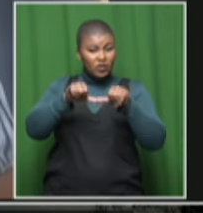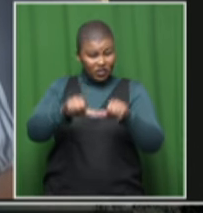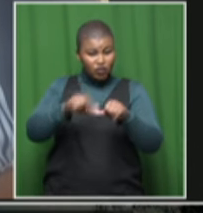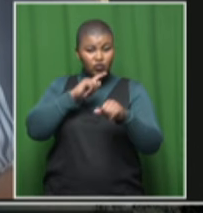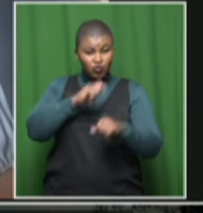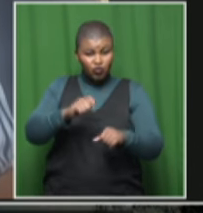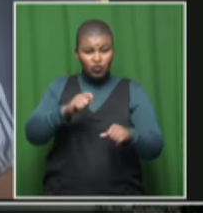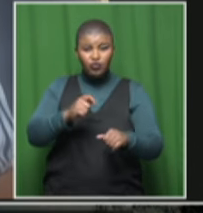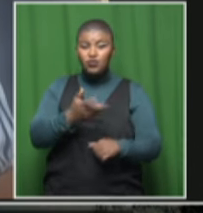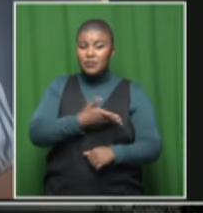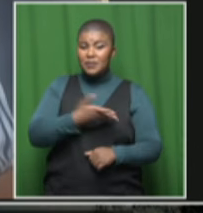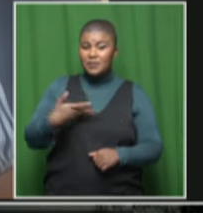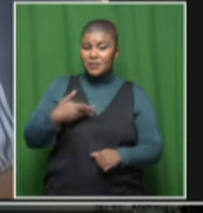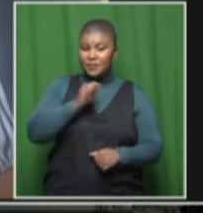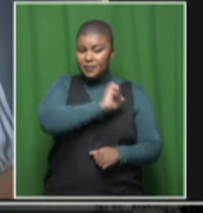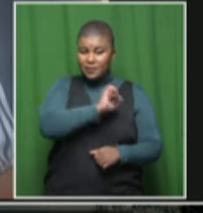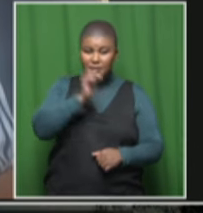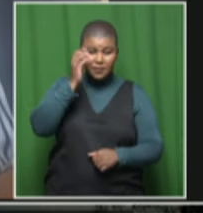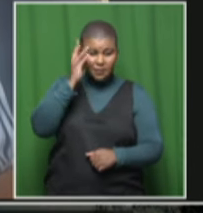for generations?